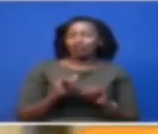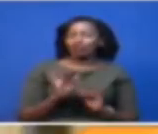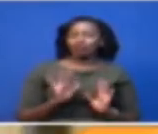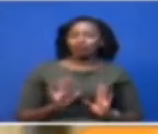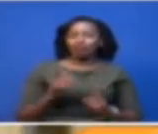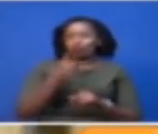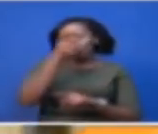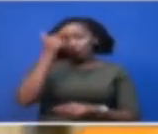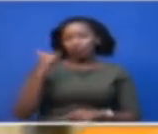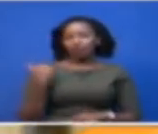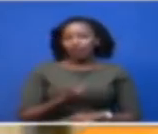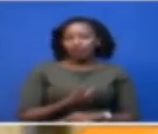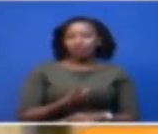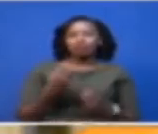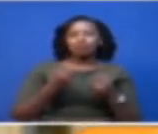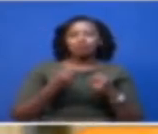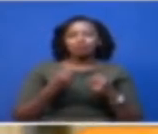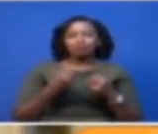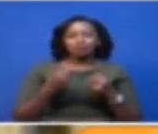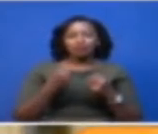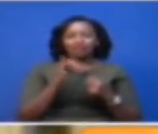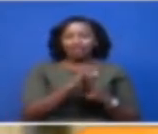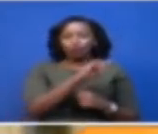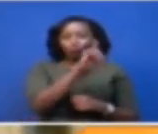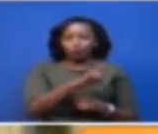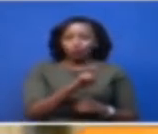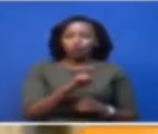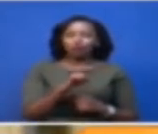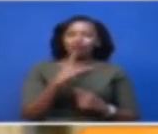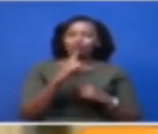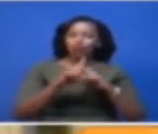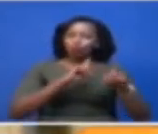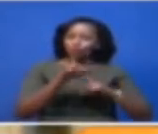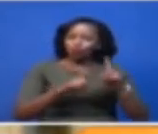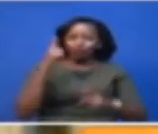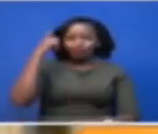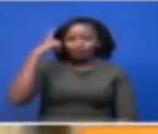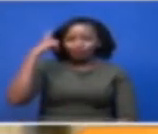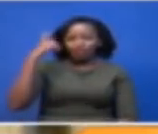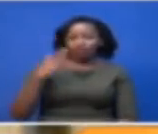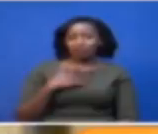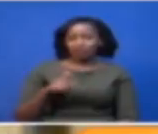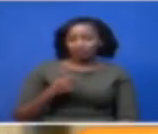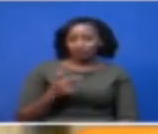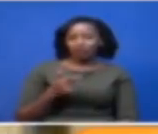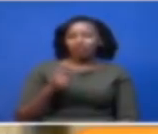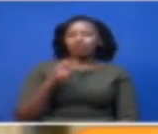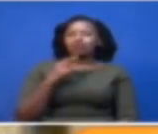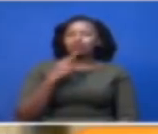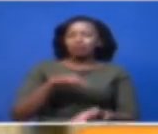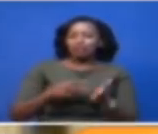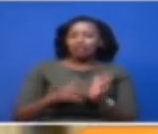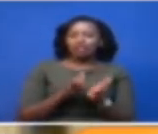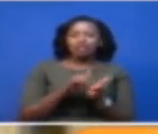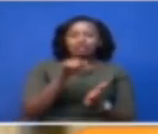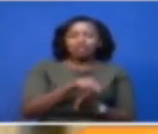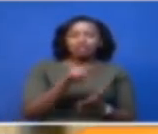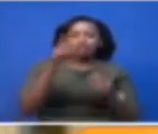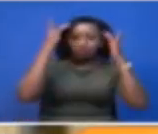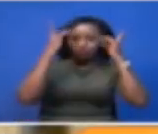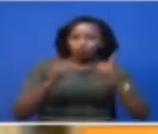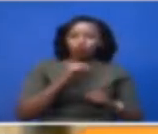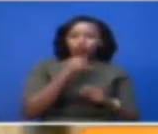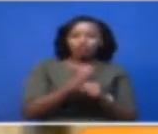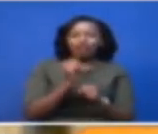to that questioning self right from when I was a kid and taking it to these platforms, it's just a way to say these are not decisions to be made by a certain caliber of people